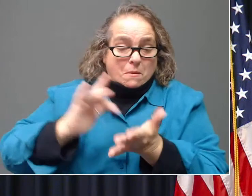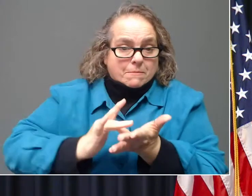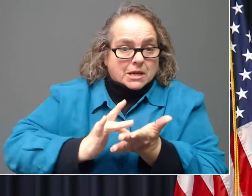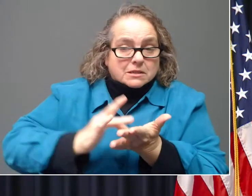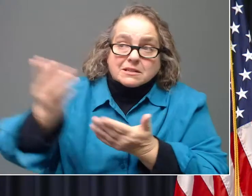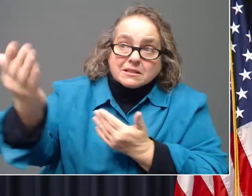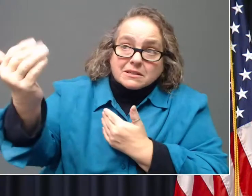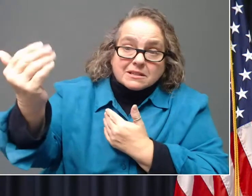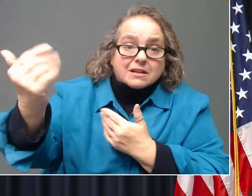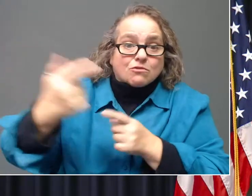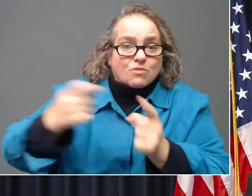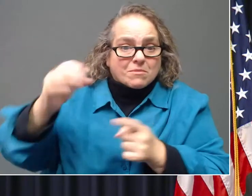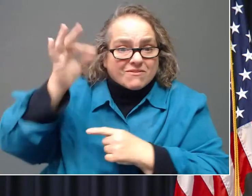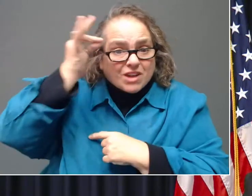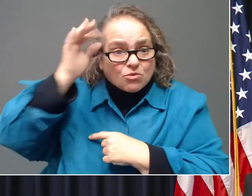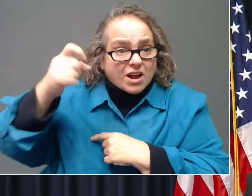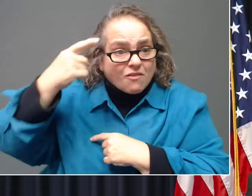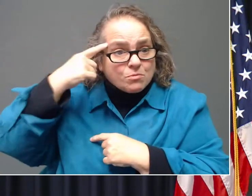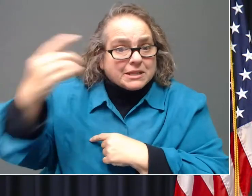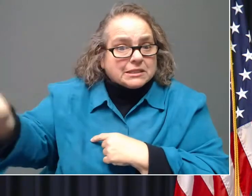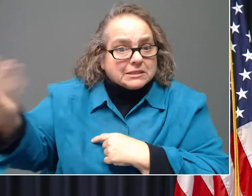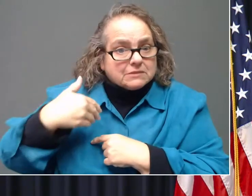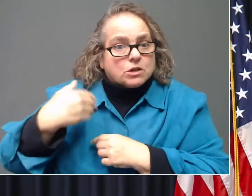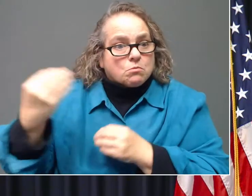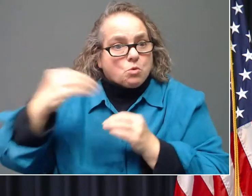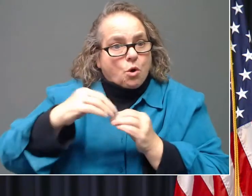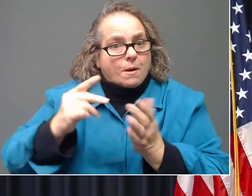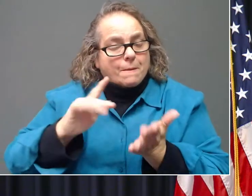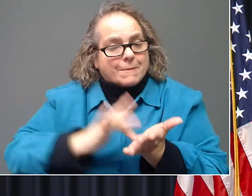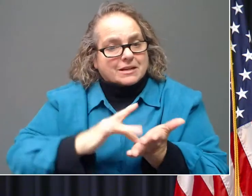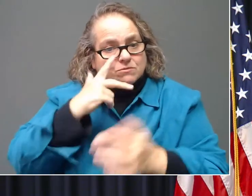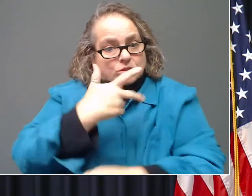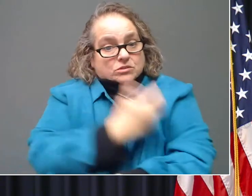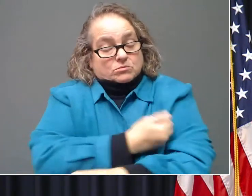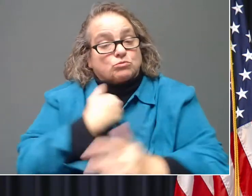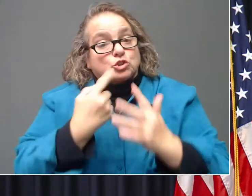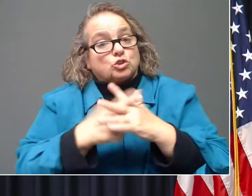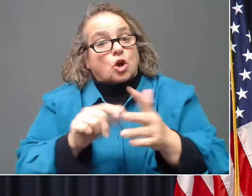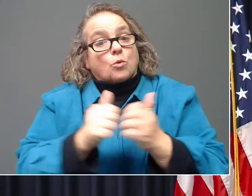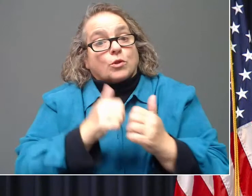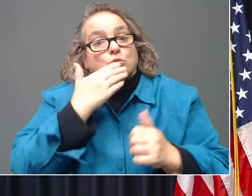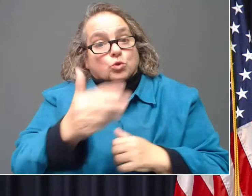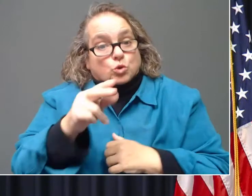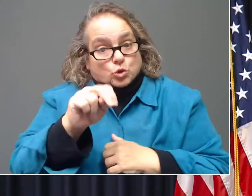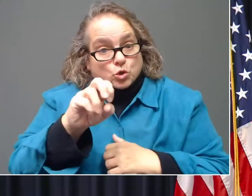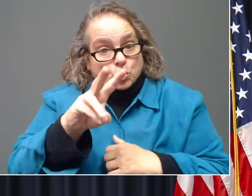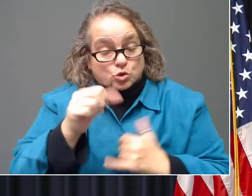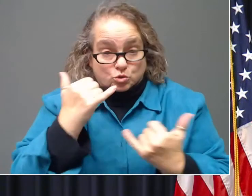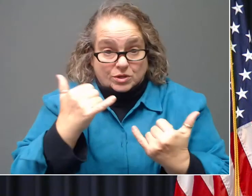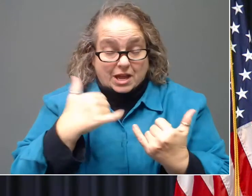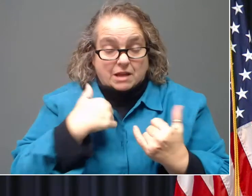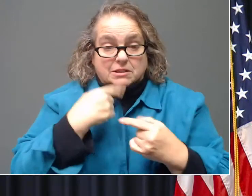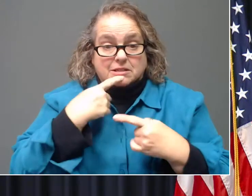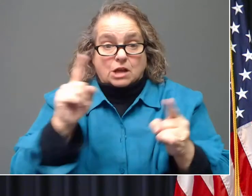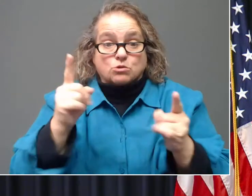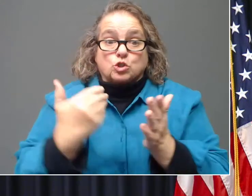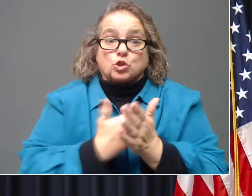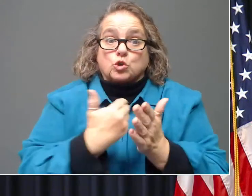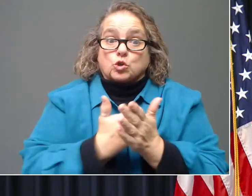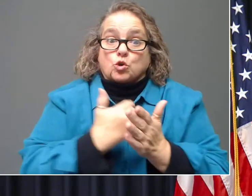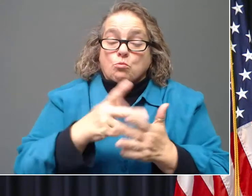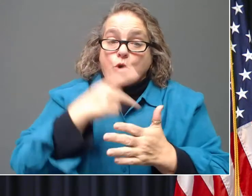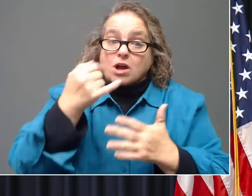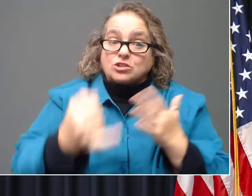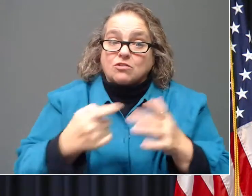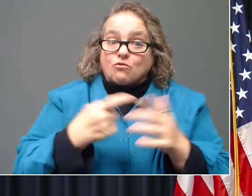out pretty quickly. Let's start with some good news. Today, I'm happy to announce a new project from a homegrown Kentucky